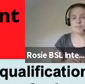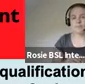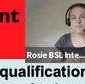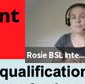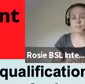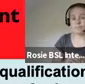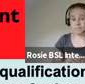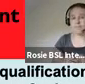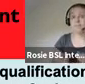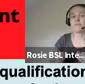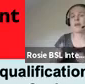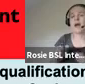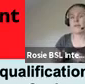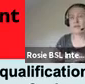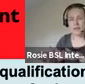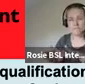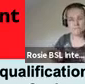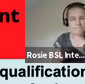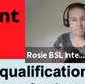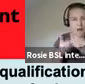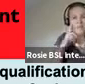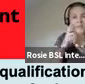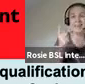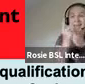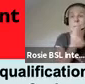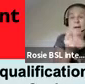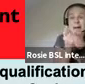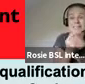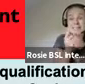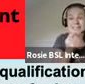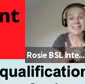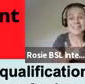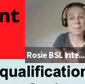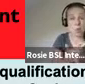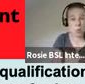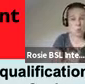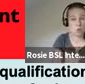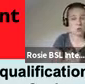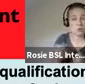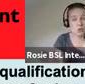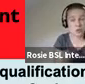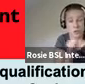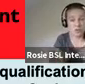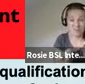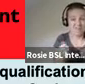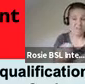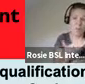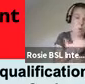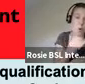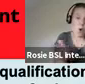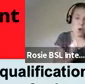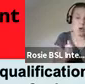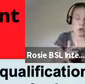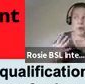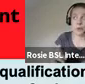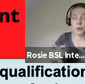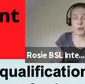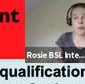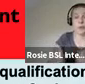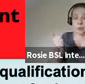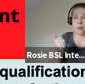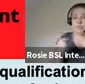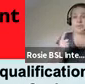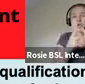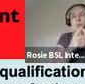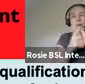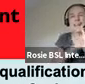to providing capacity support to ECD inclusive workers. We know that EENET has some